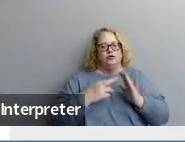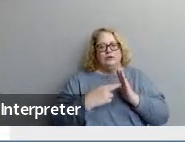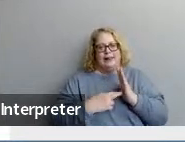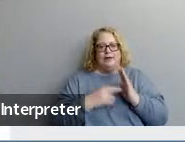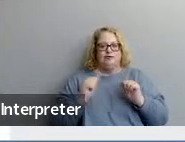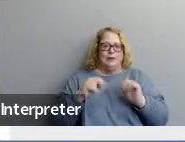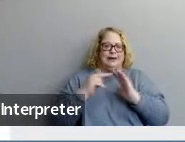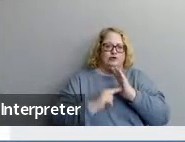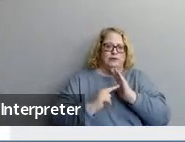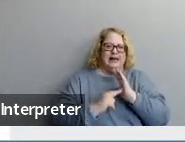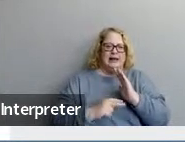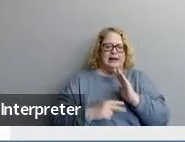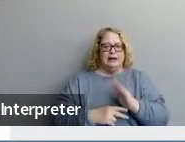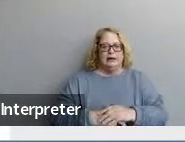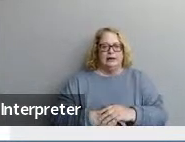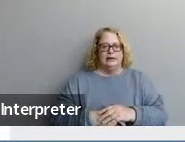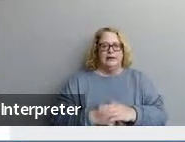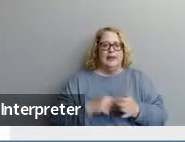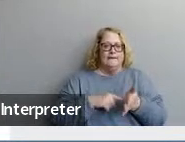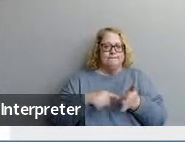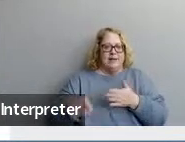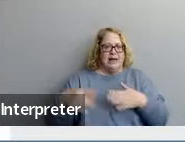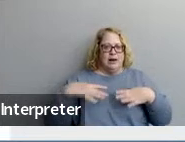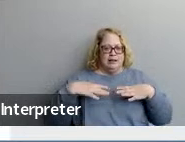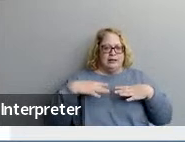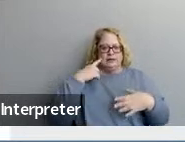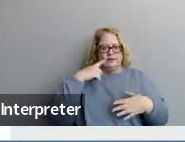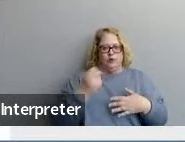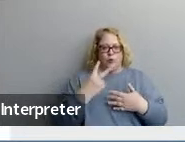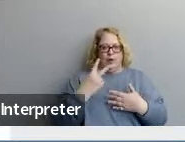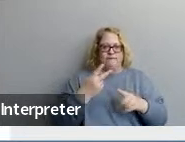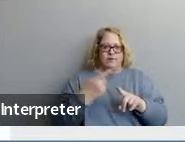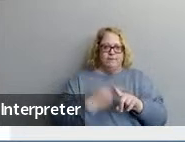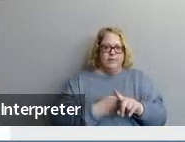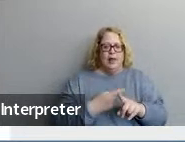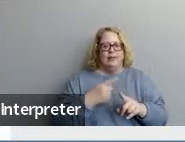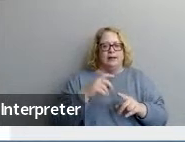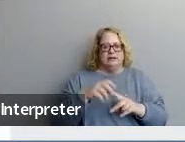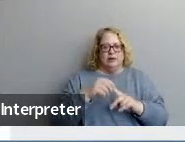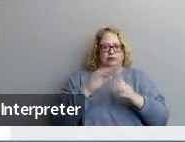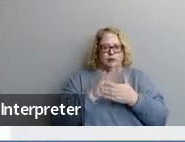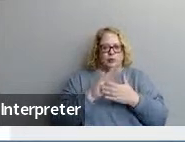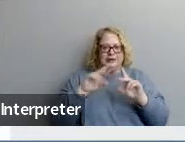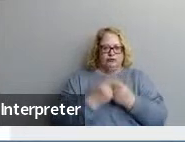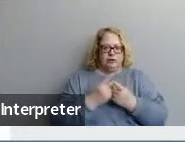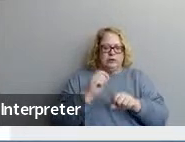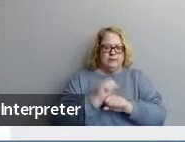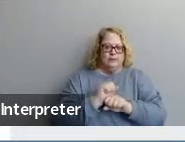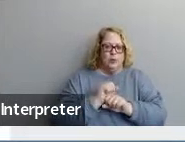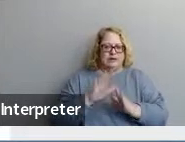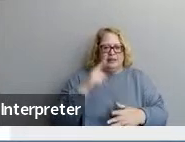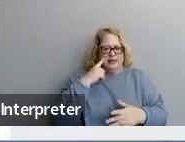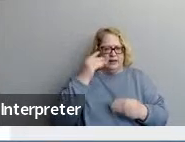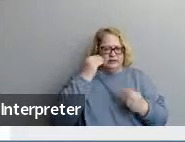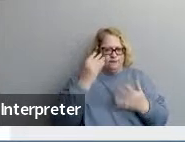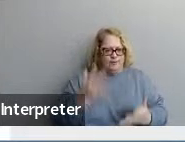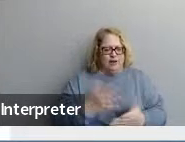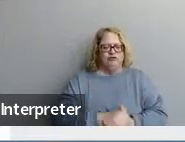read. The paid holidays for 12-month special school district employees, I think that's just